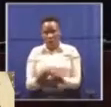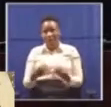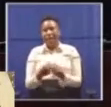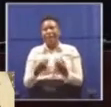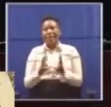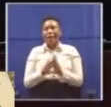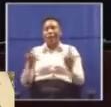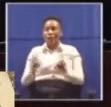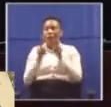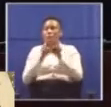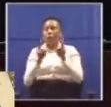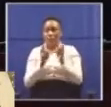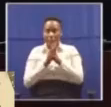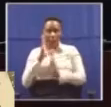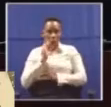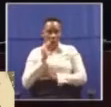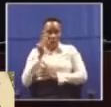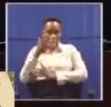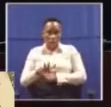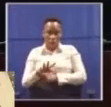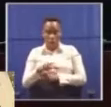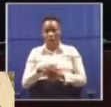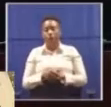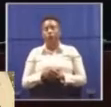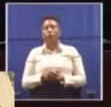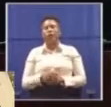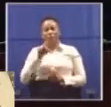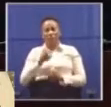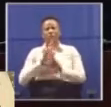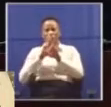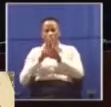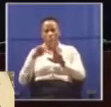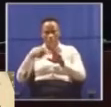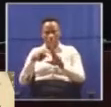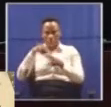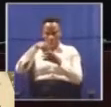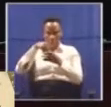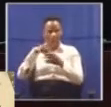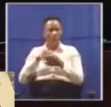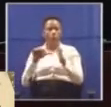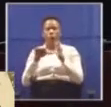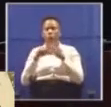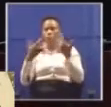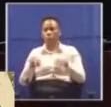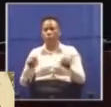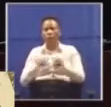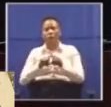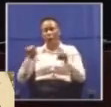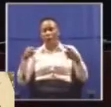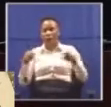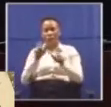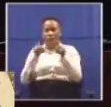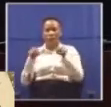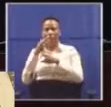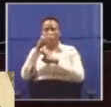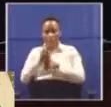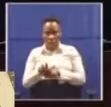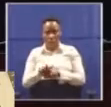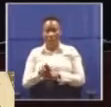violence taking place. Now, this SADC report is very important because, as other speakers have indicated, it quotes